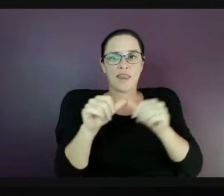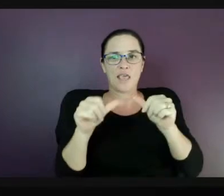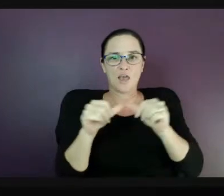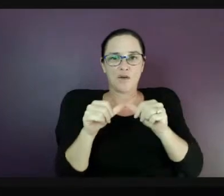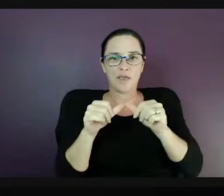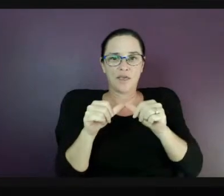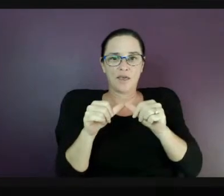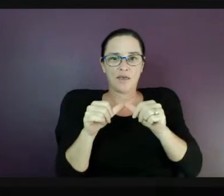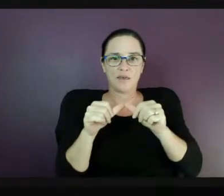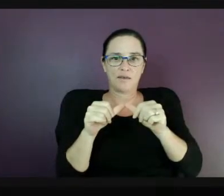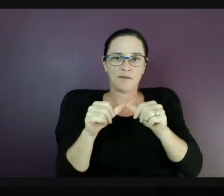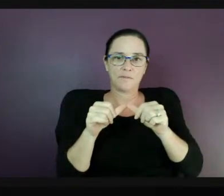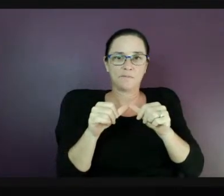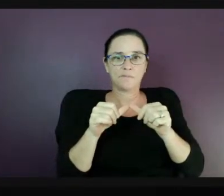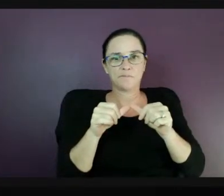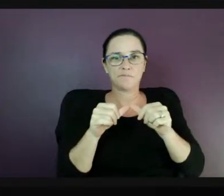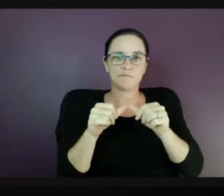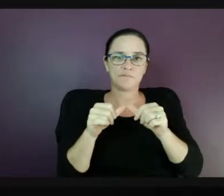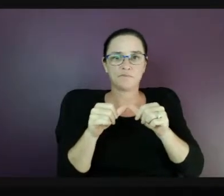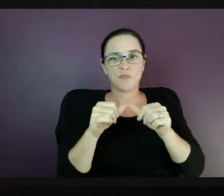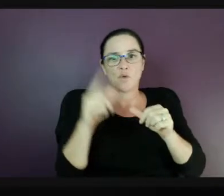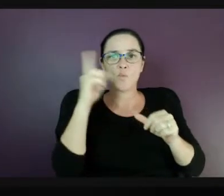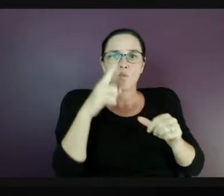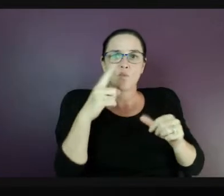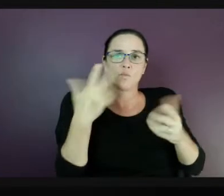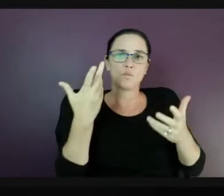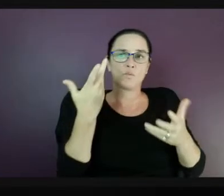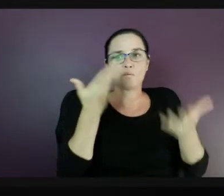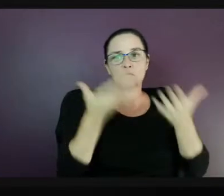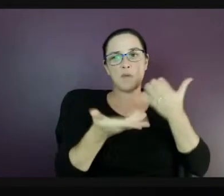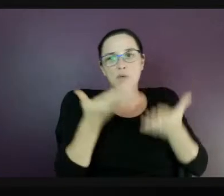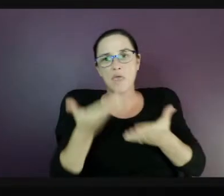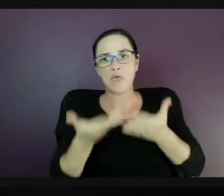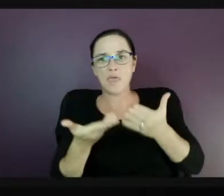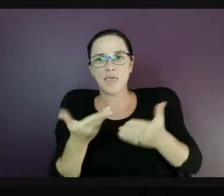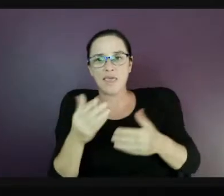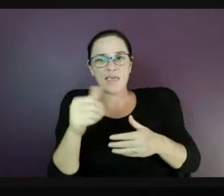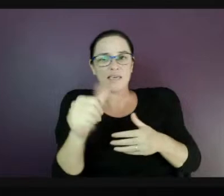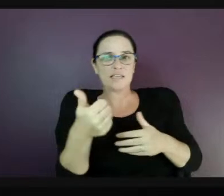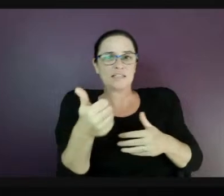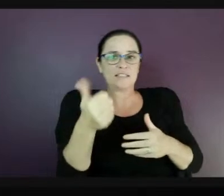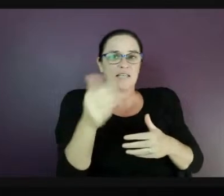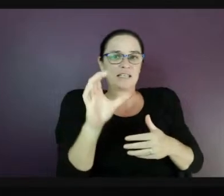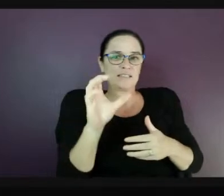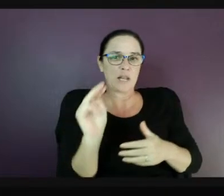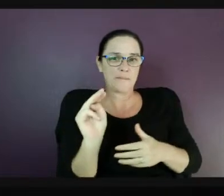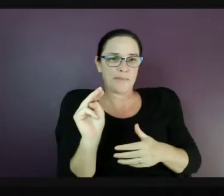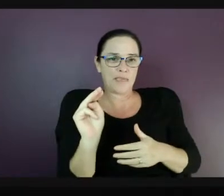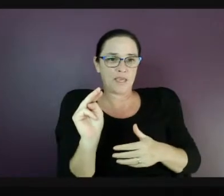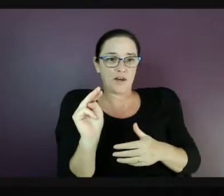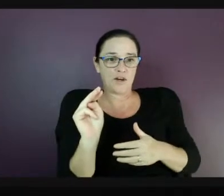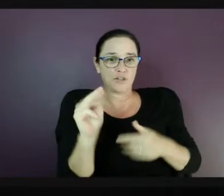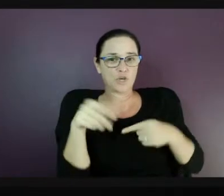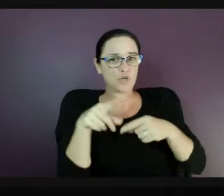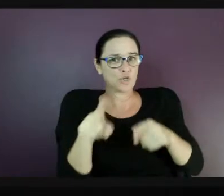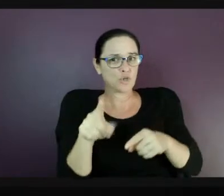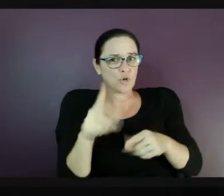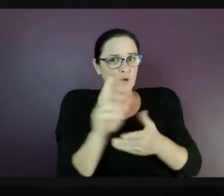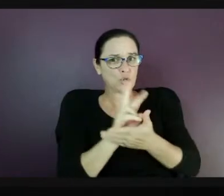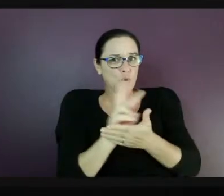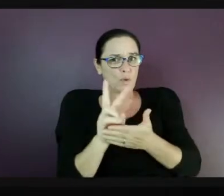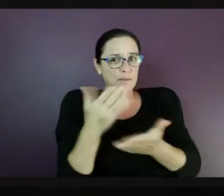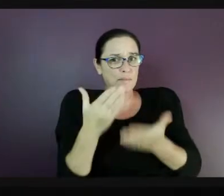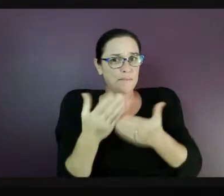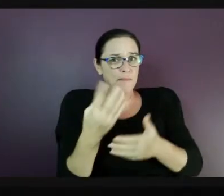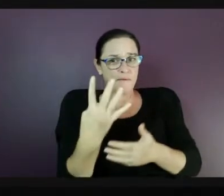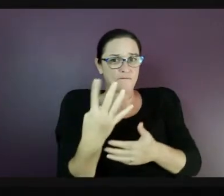that? Right, we're looking at maybe 10 centimeters in the last 2 weeks, right? 4 inches or something like